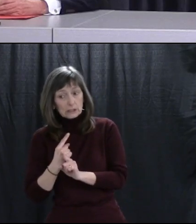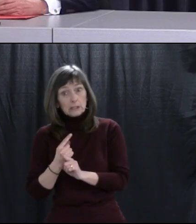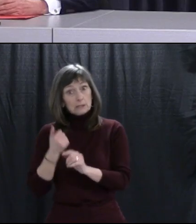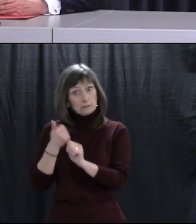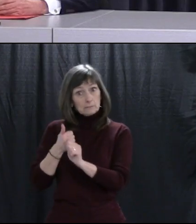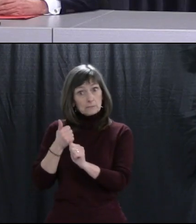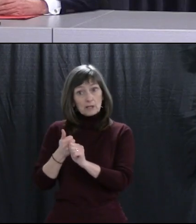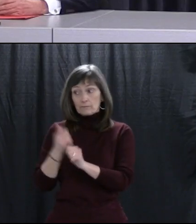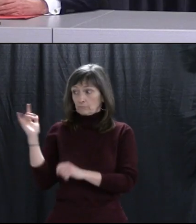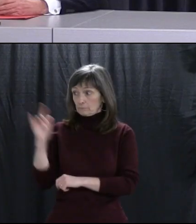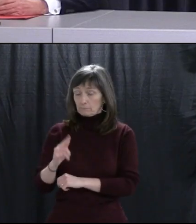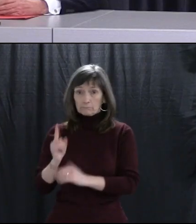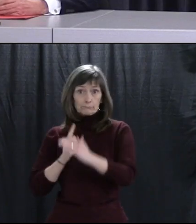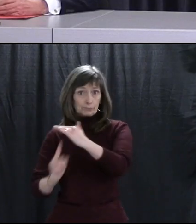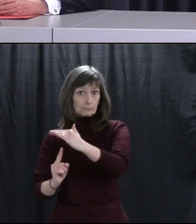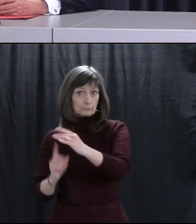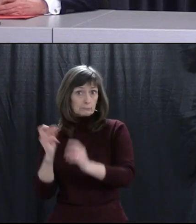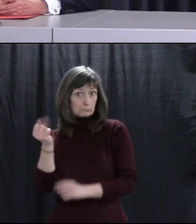self-isolate immediately upon returning?